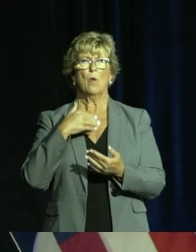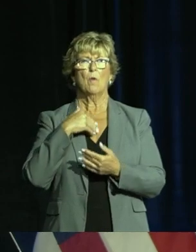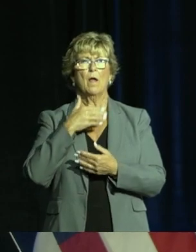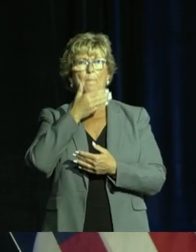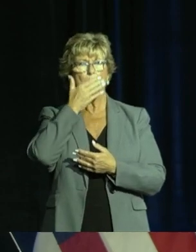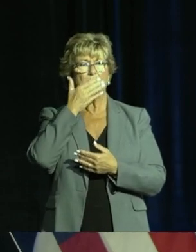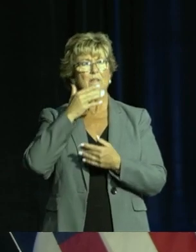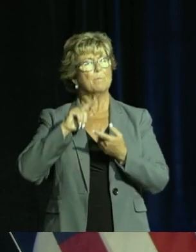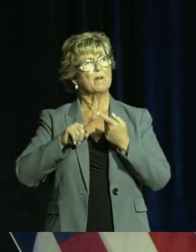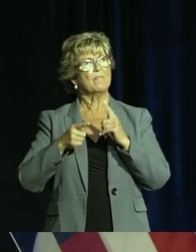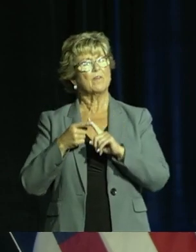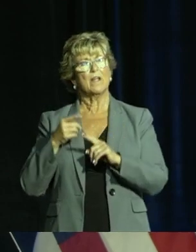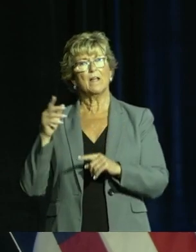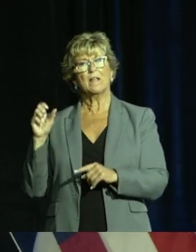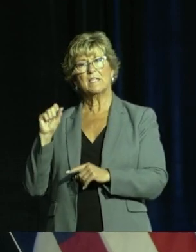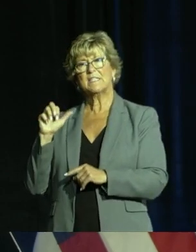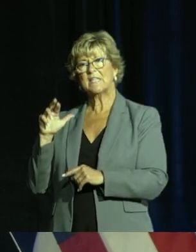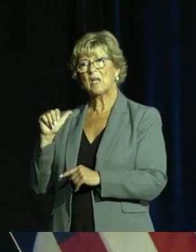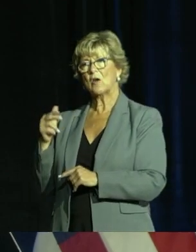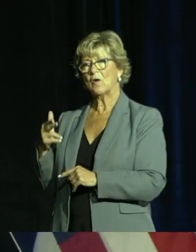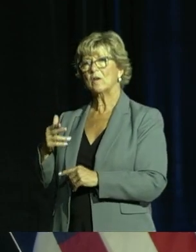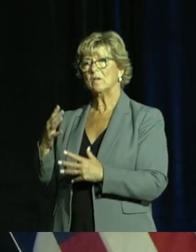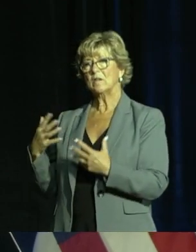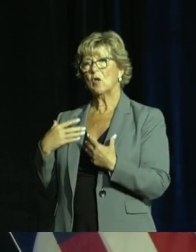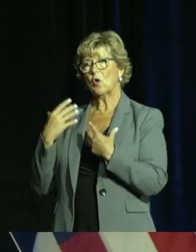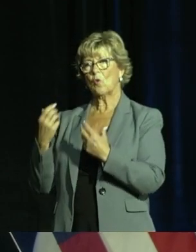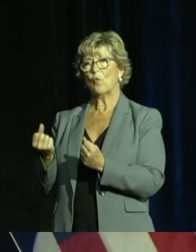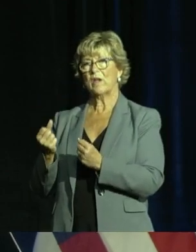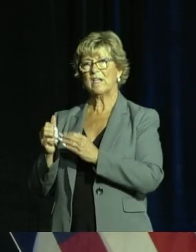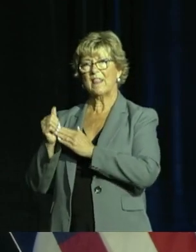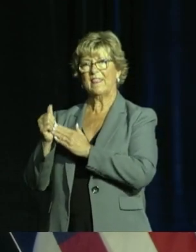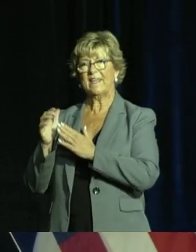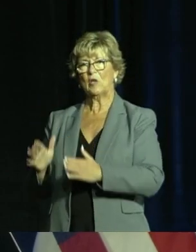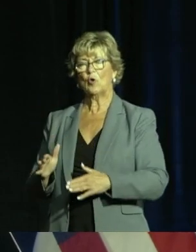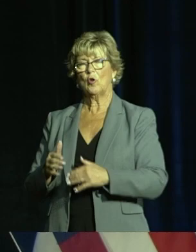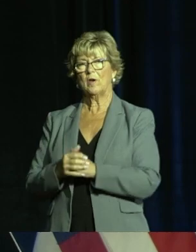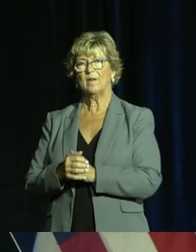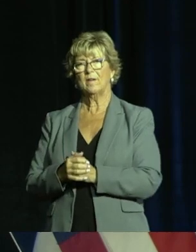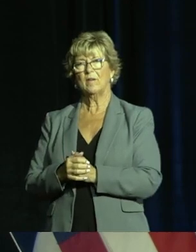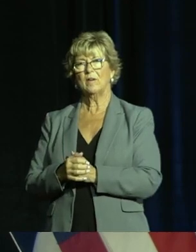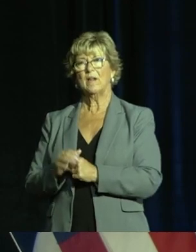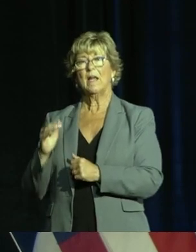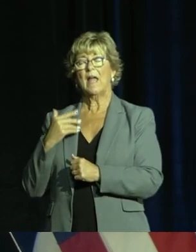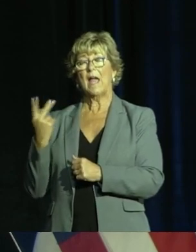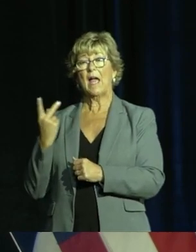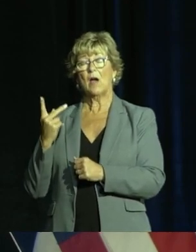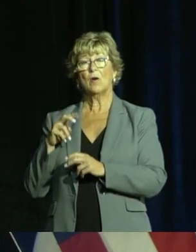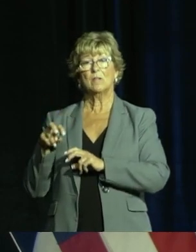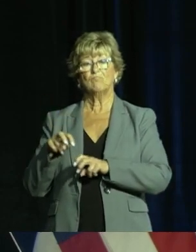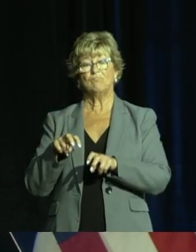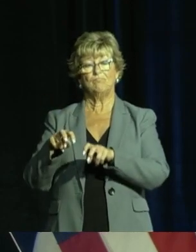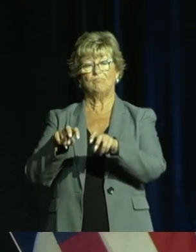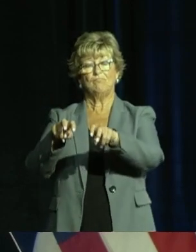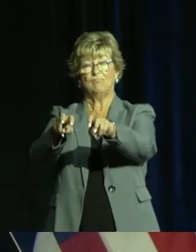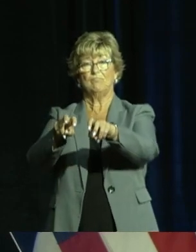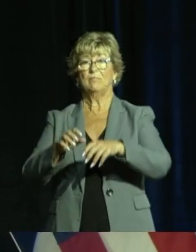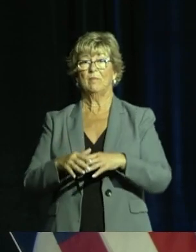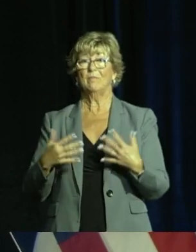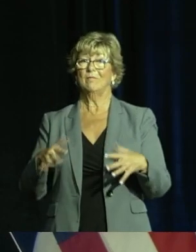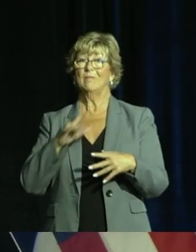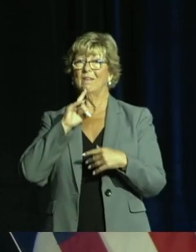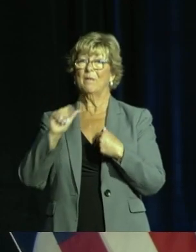Sara, a courageous and formidable leader. Our journey together has been